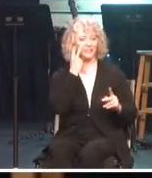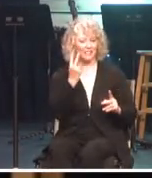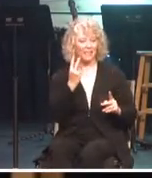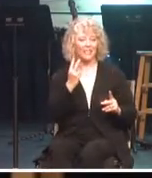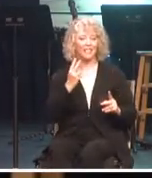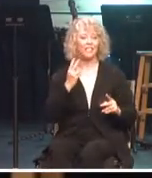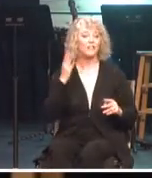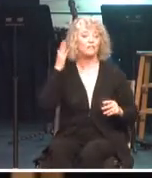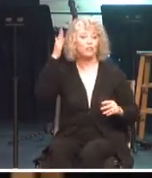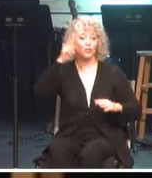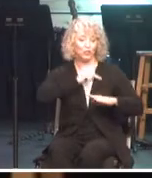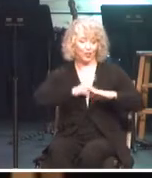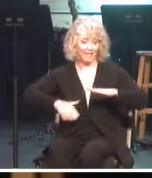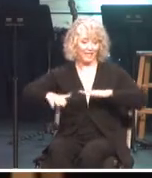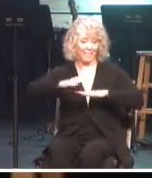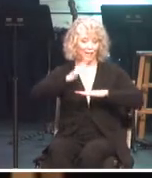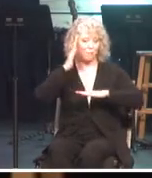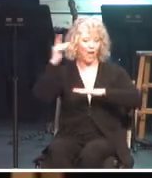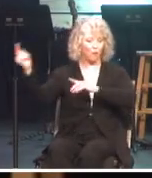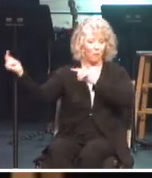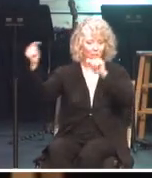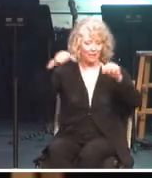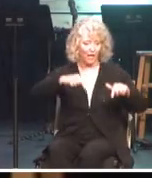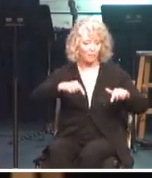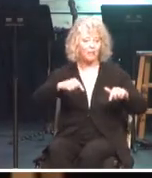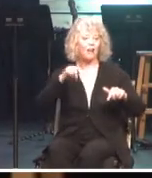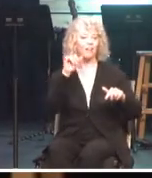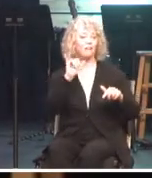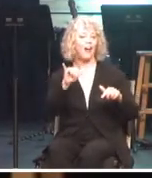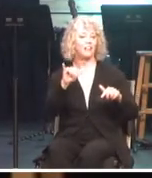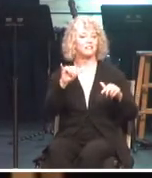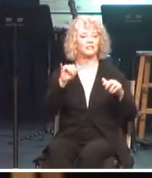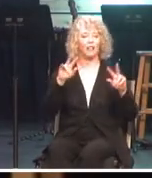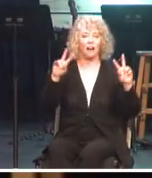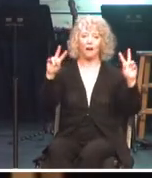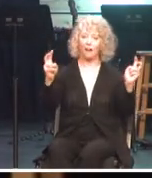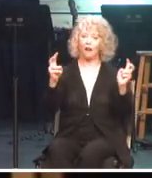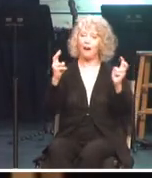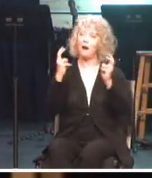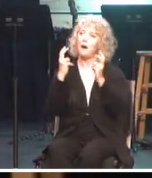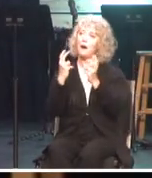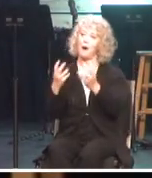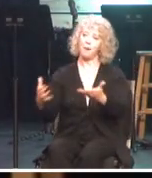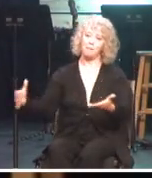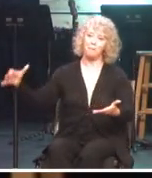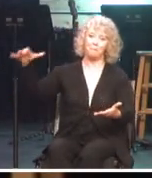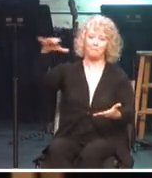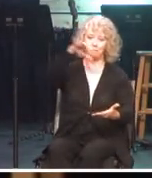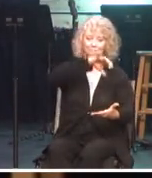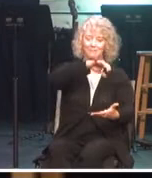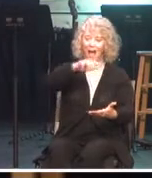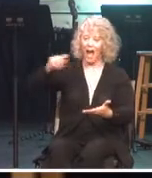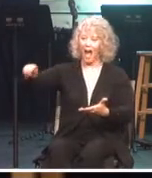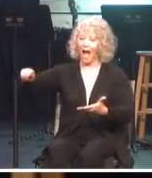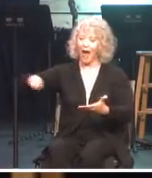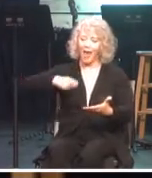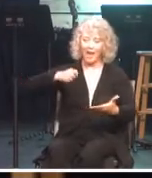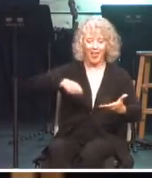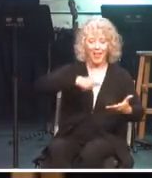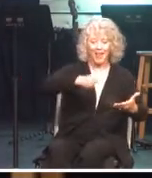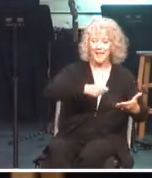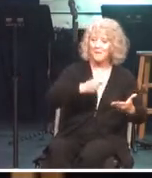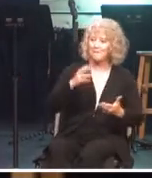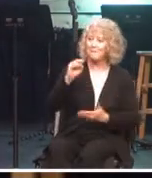Testament describes it as a banquet meal that's coming. He's shown himself to be the coming and